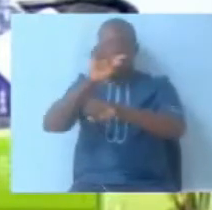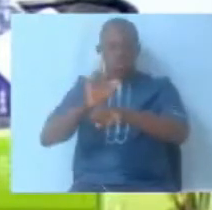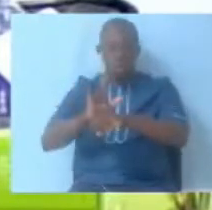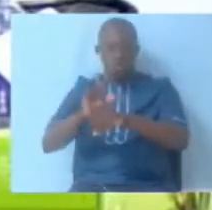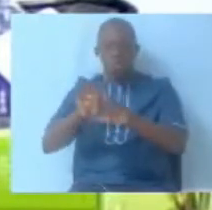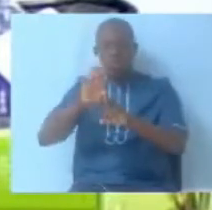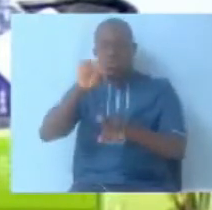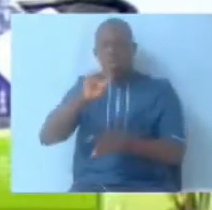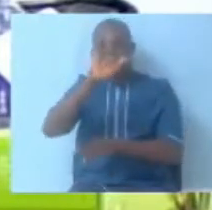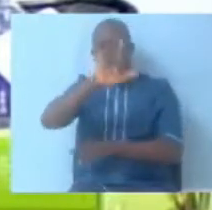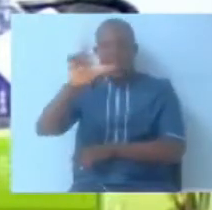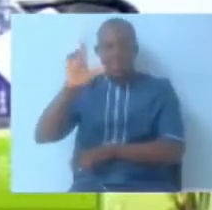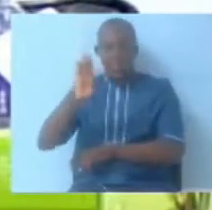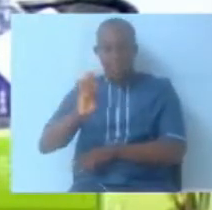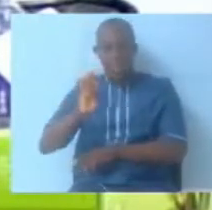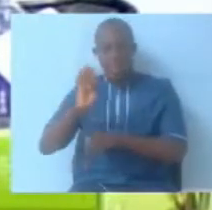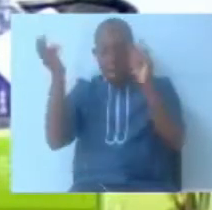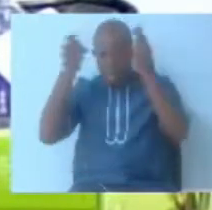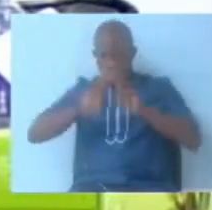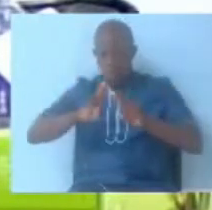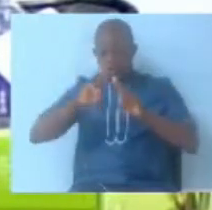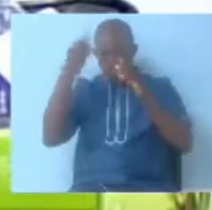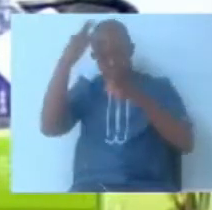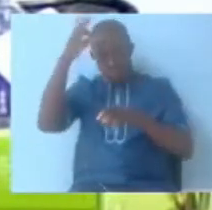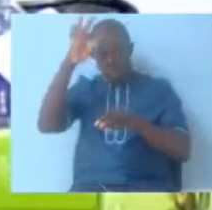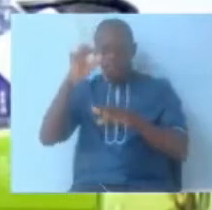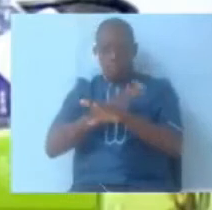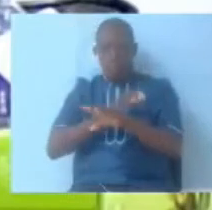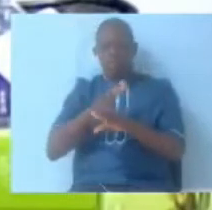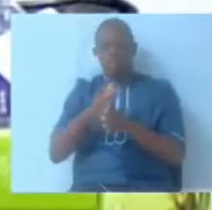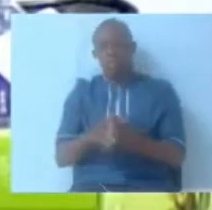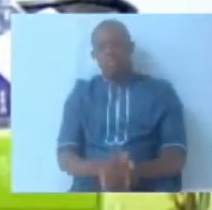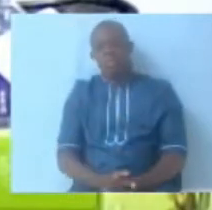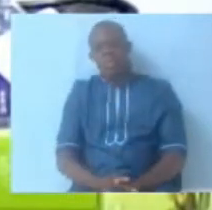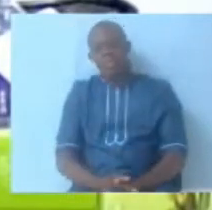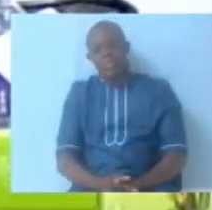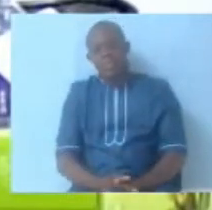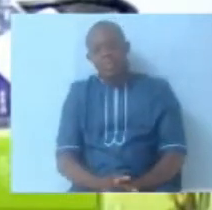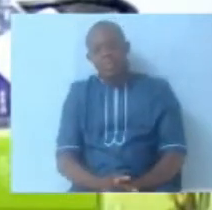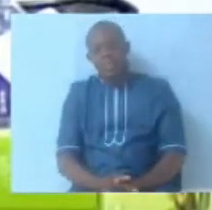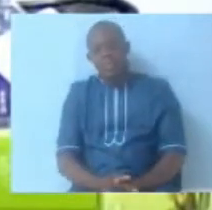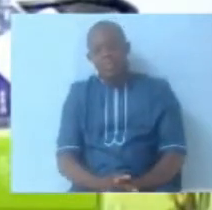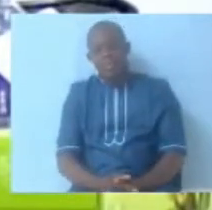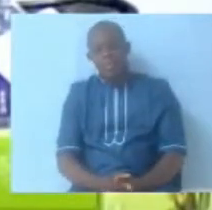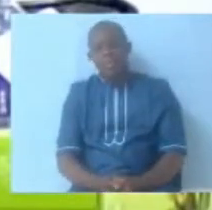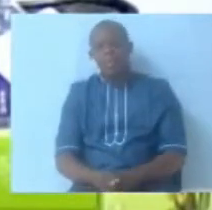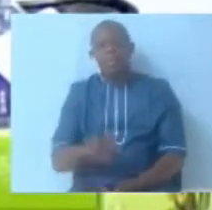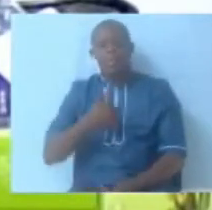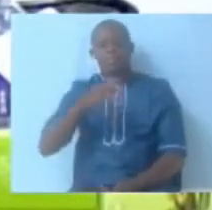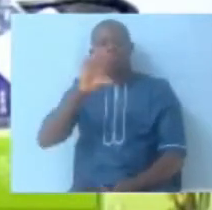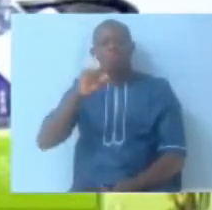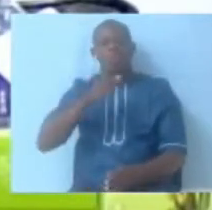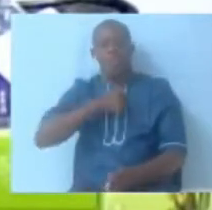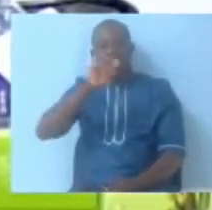Frobe College me yalonka be Sierra Leone ntata na LLB ke wolto sanji nani. I did my bar in